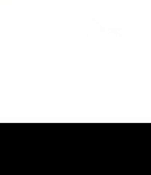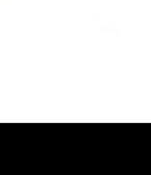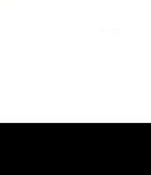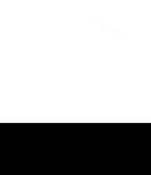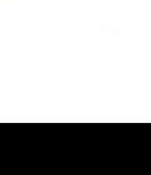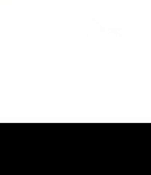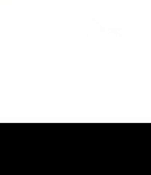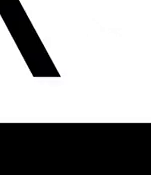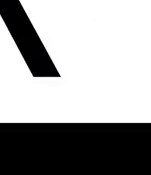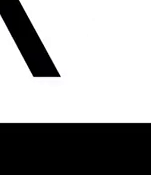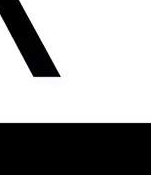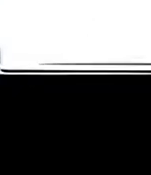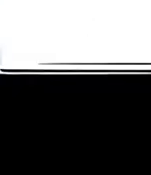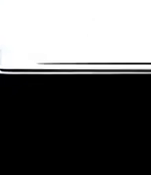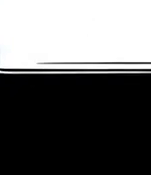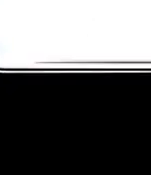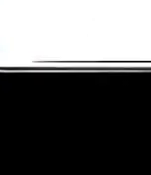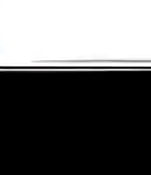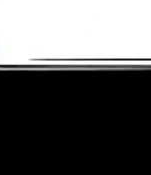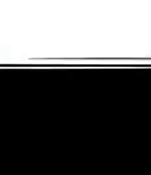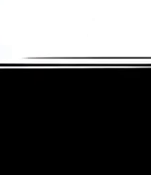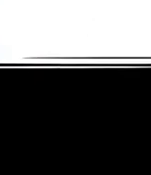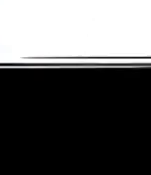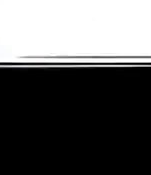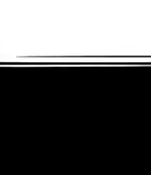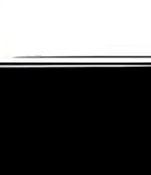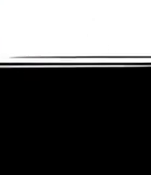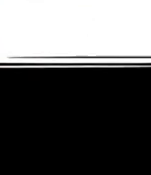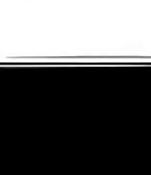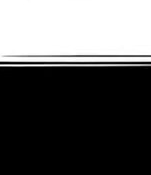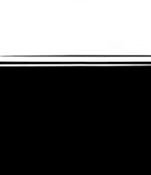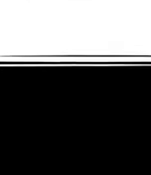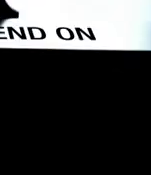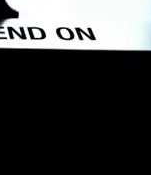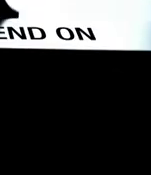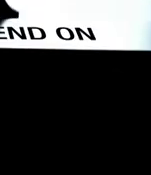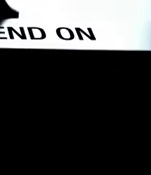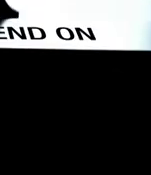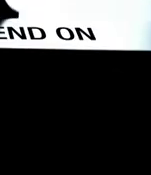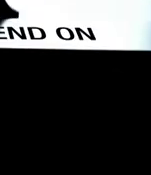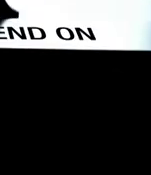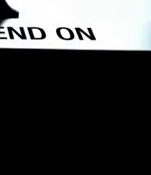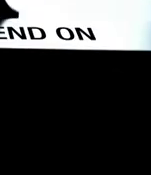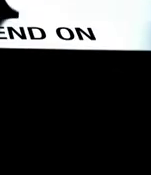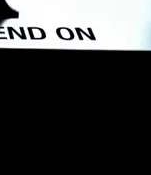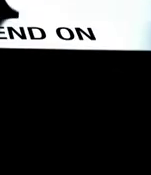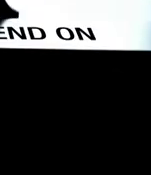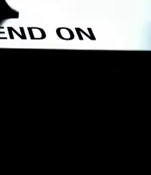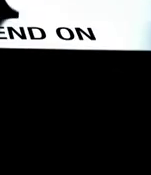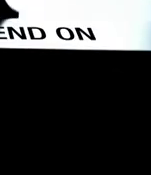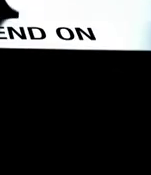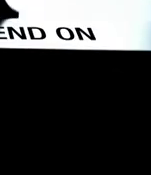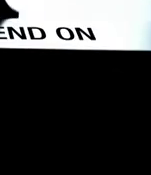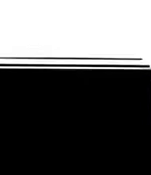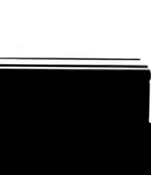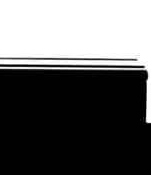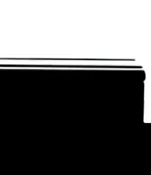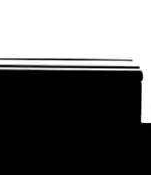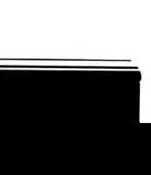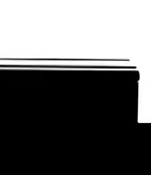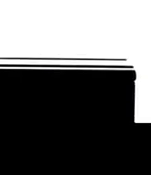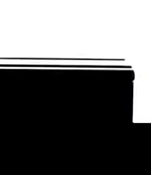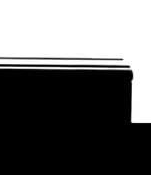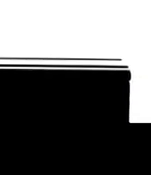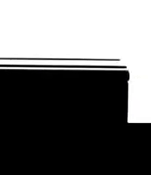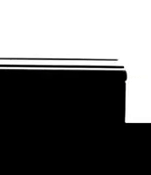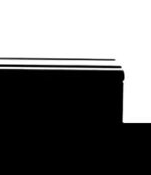Oh, take me back to the place that feels like home, to the people I can depend on, to the